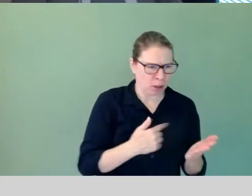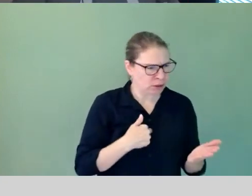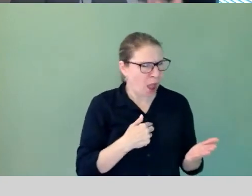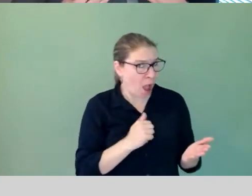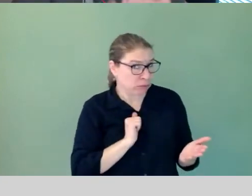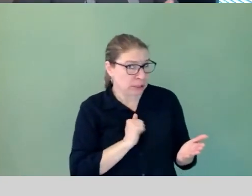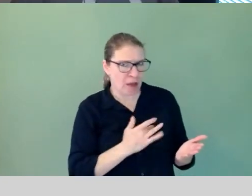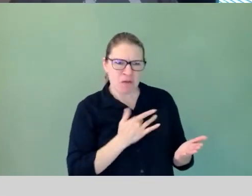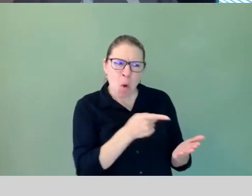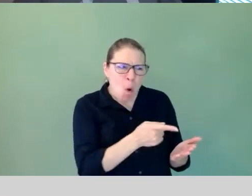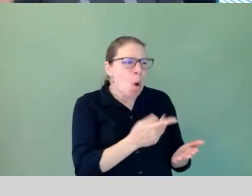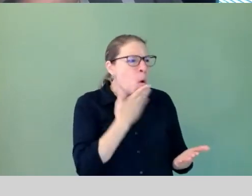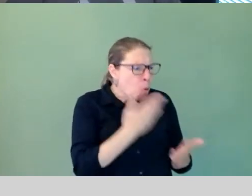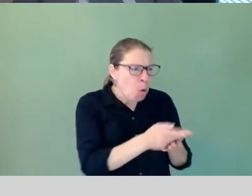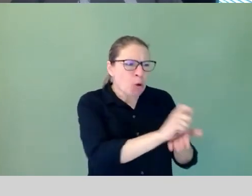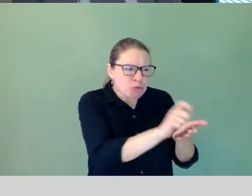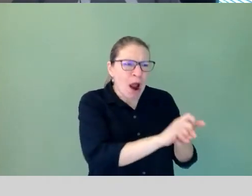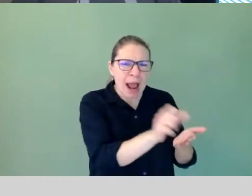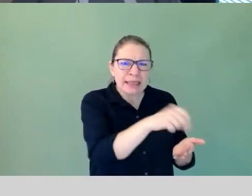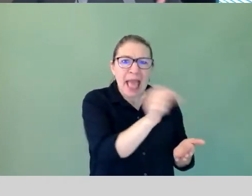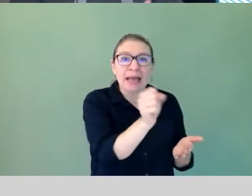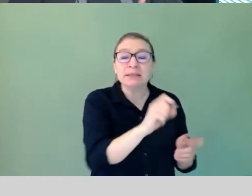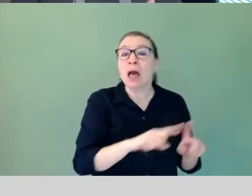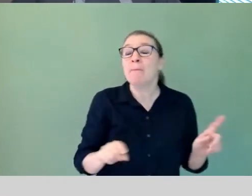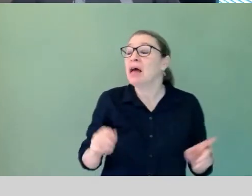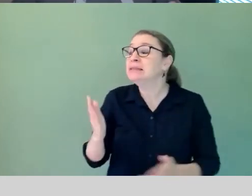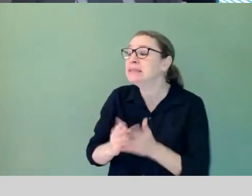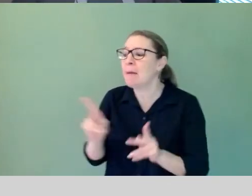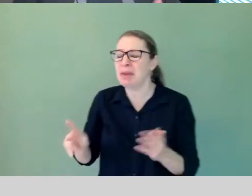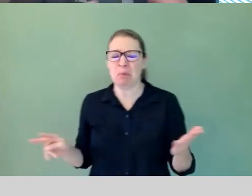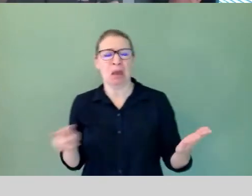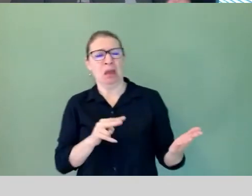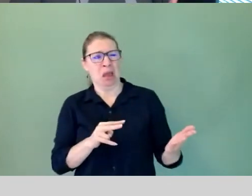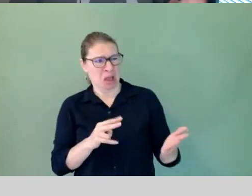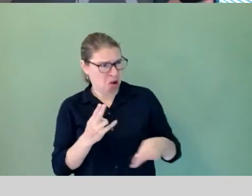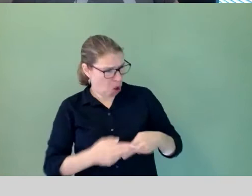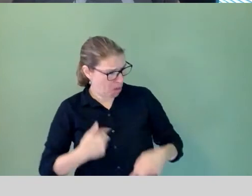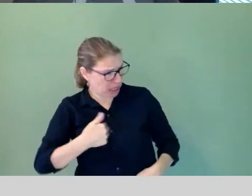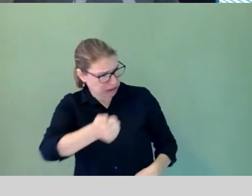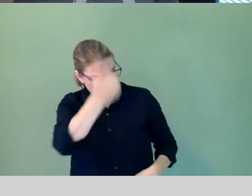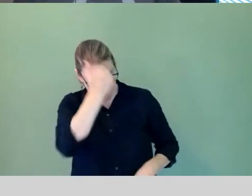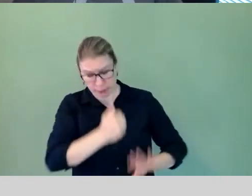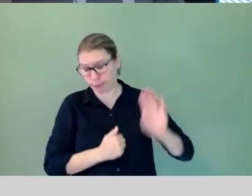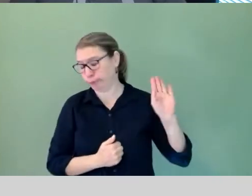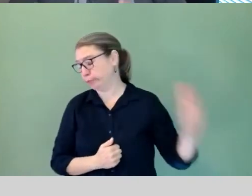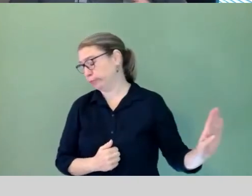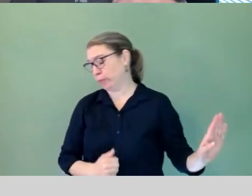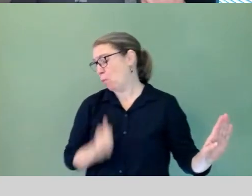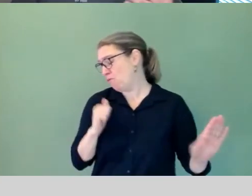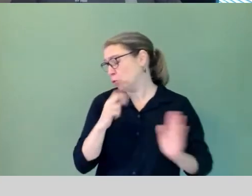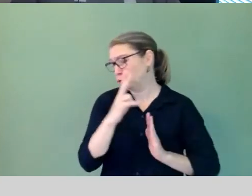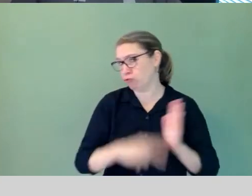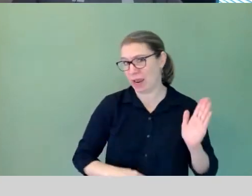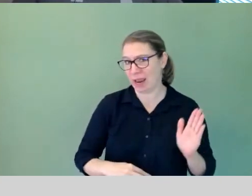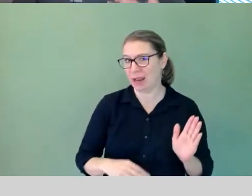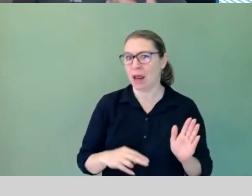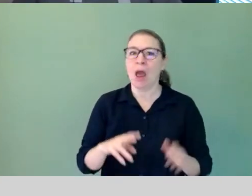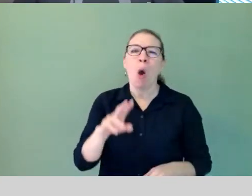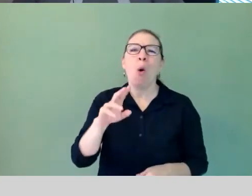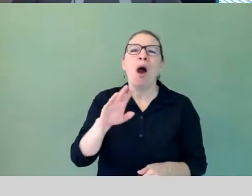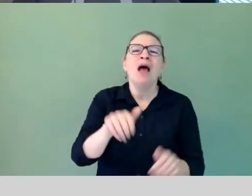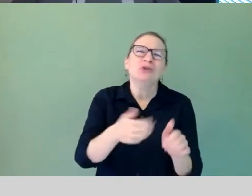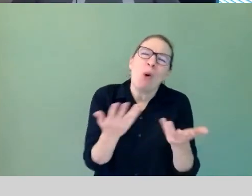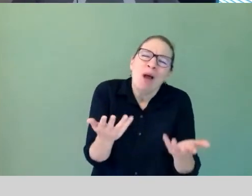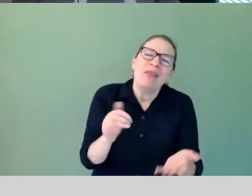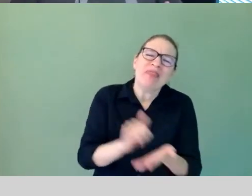out, some people automatically shut them out because they don't like being called a dummy or a noob or anything like that. So avoid using these kind of like